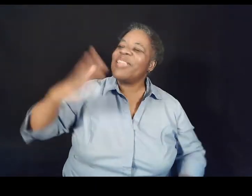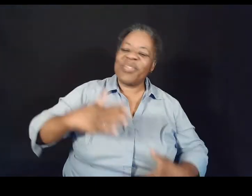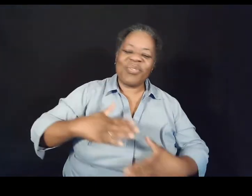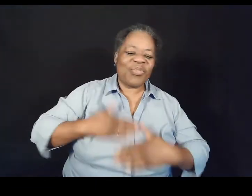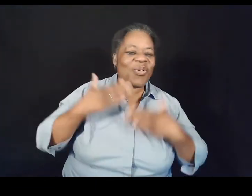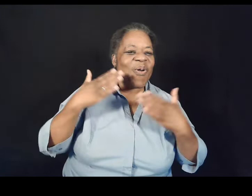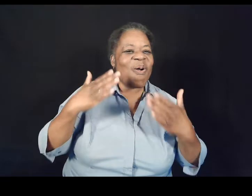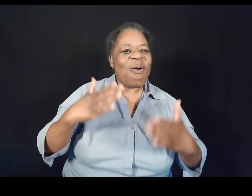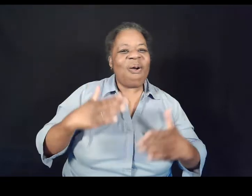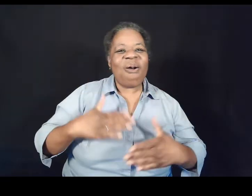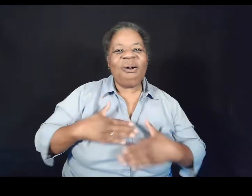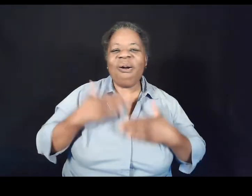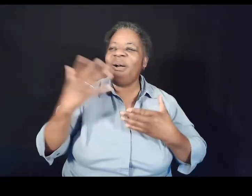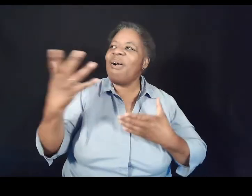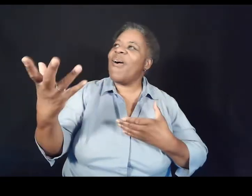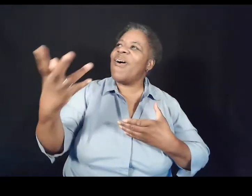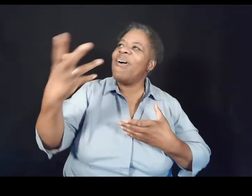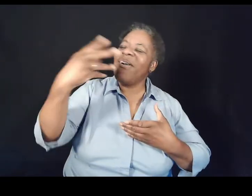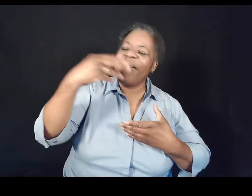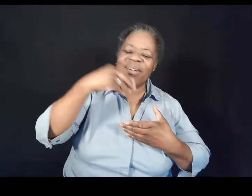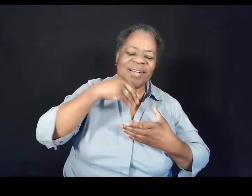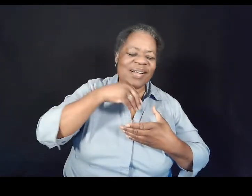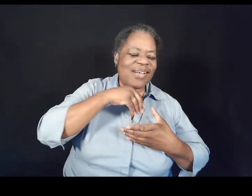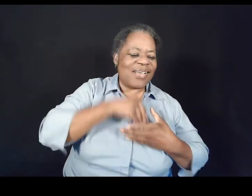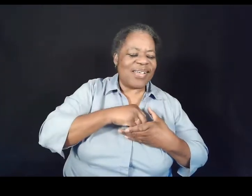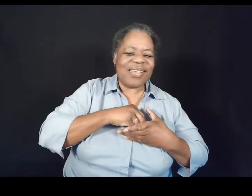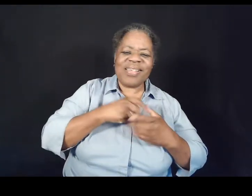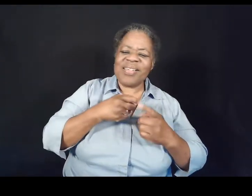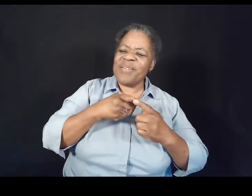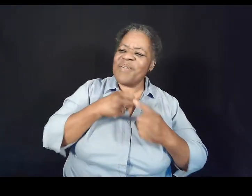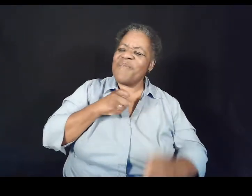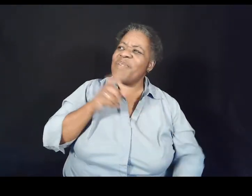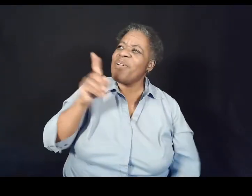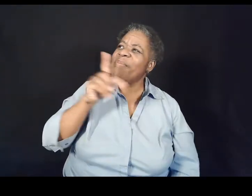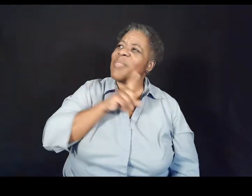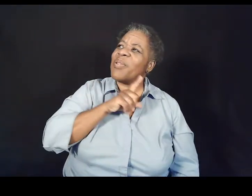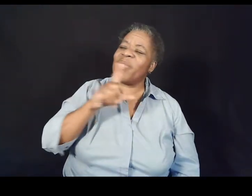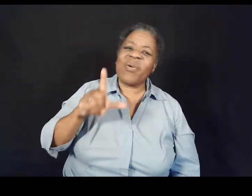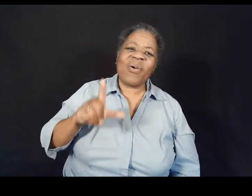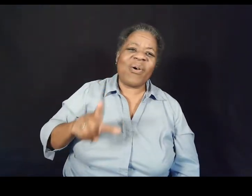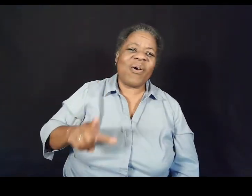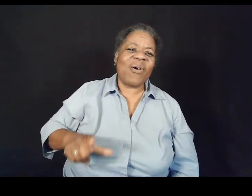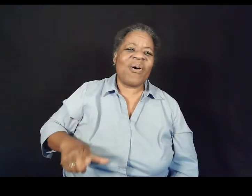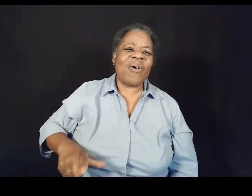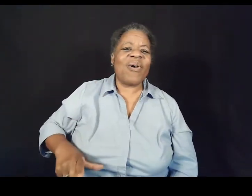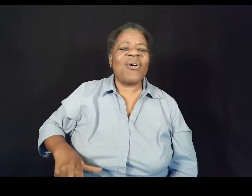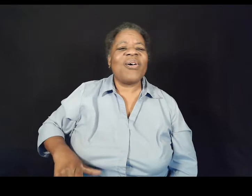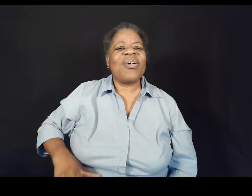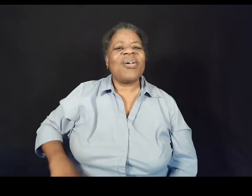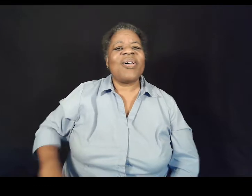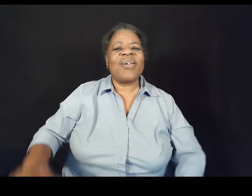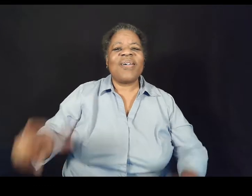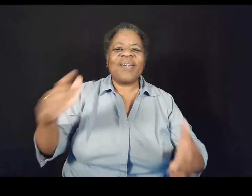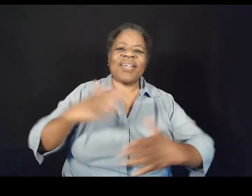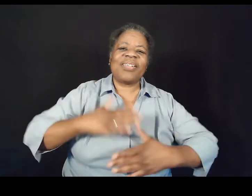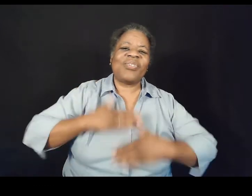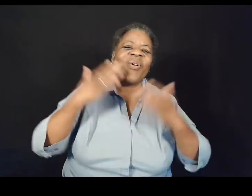joy. This is the joy of the Lord. The joy, the